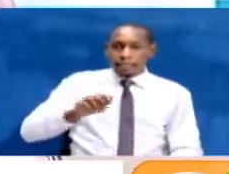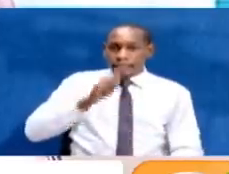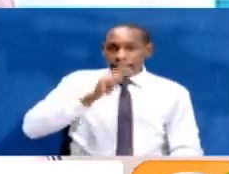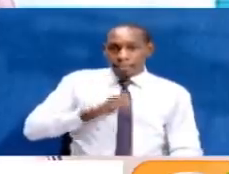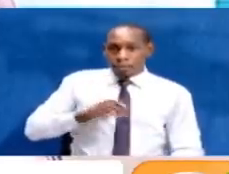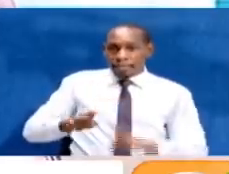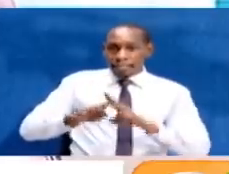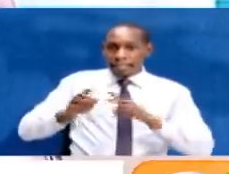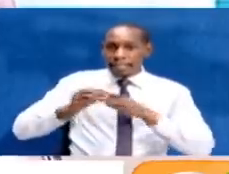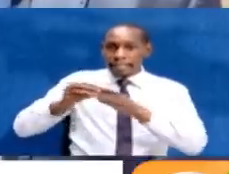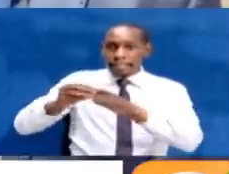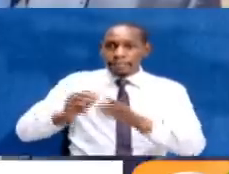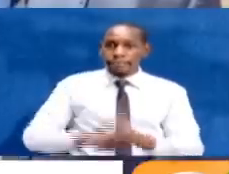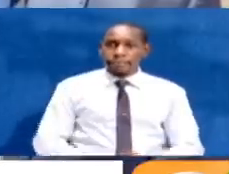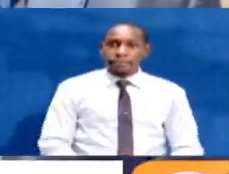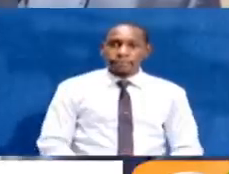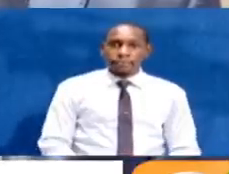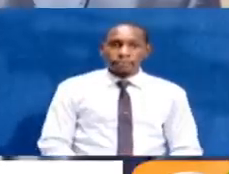reign.